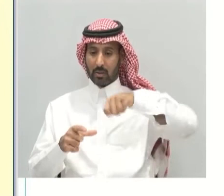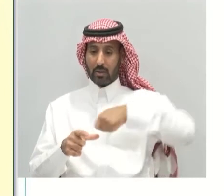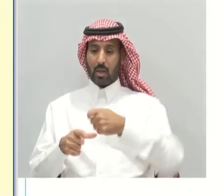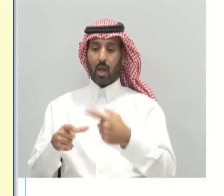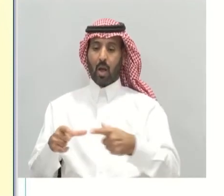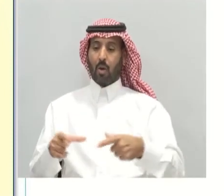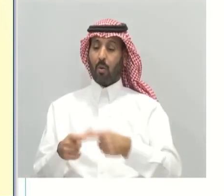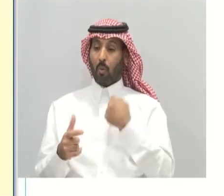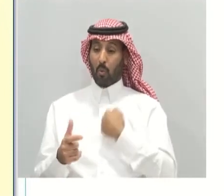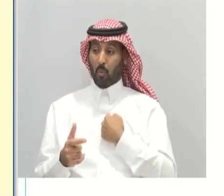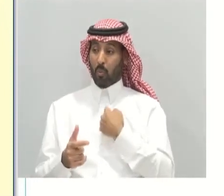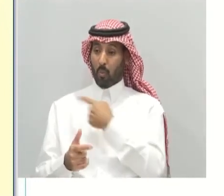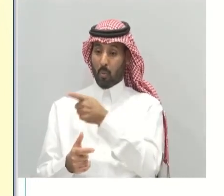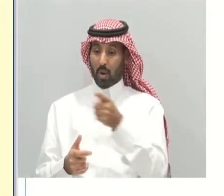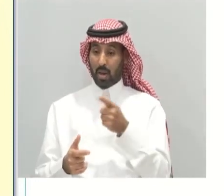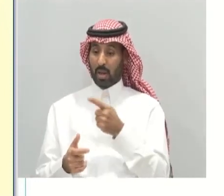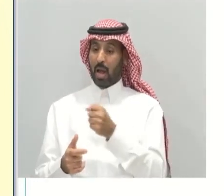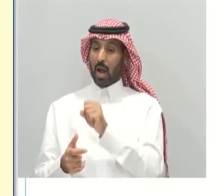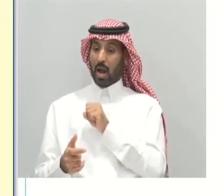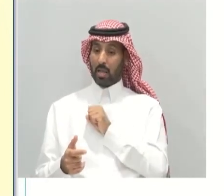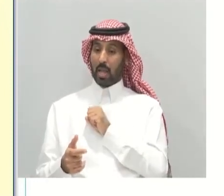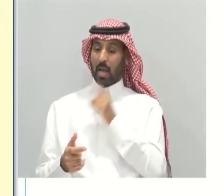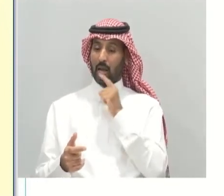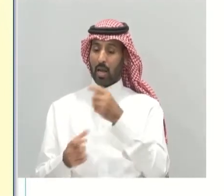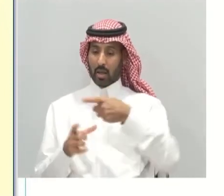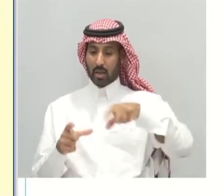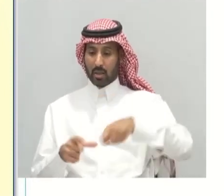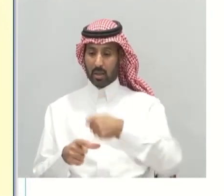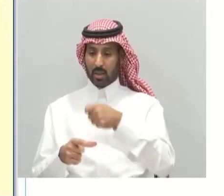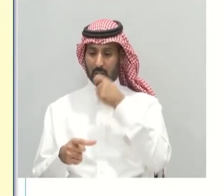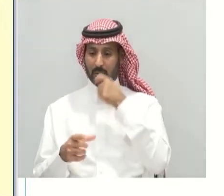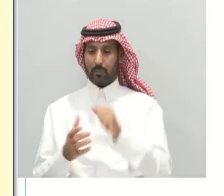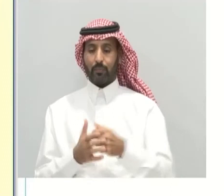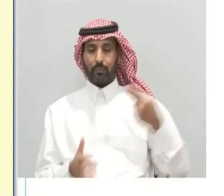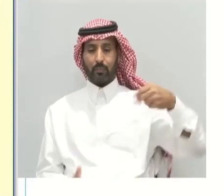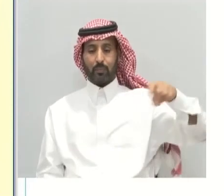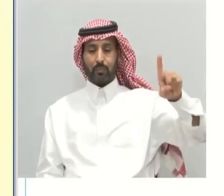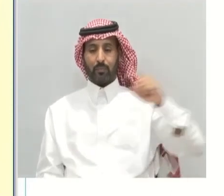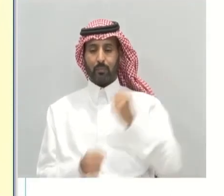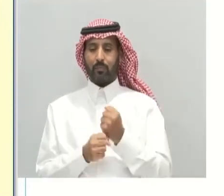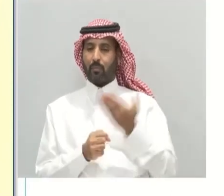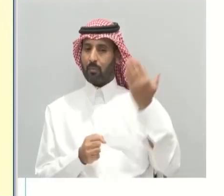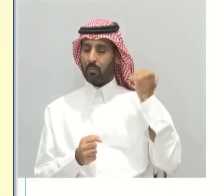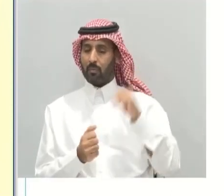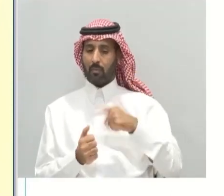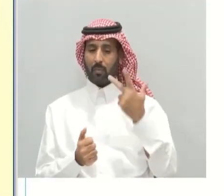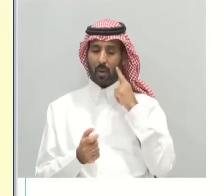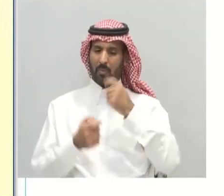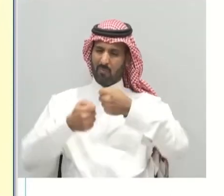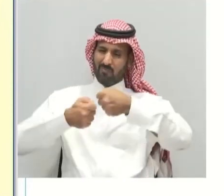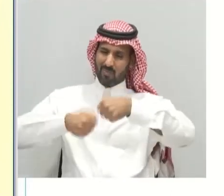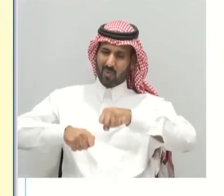Had, had. We had a cake. Number nine,